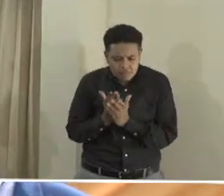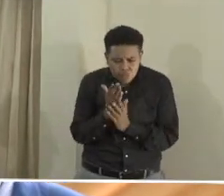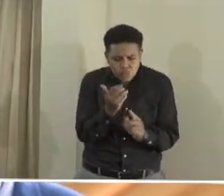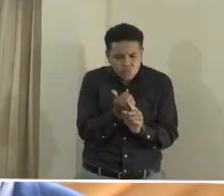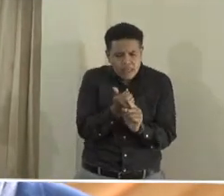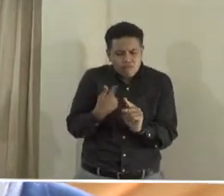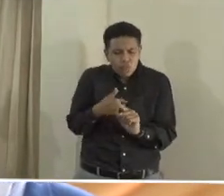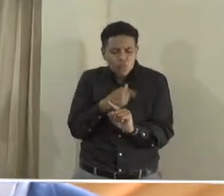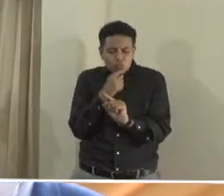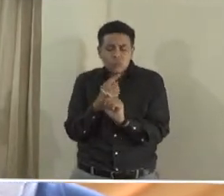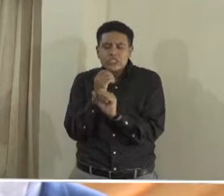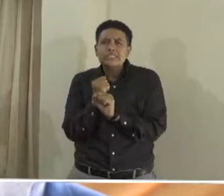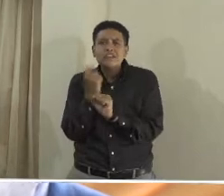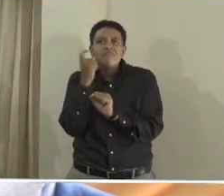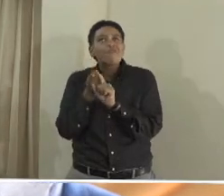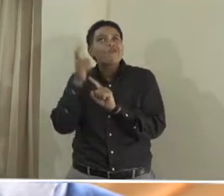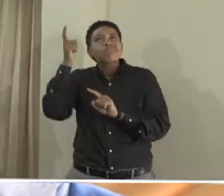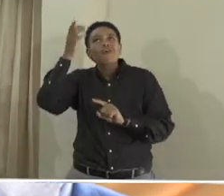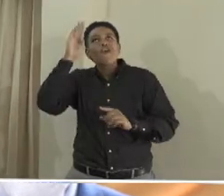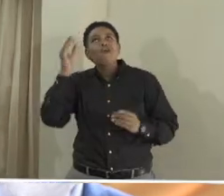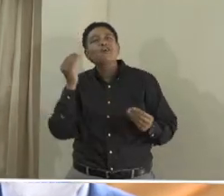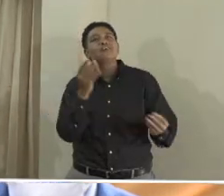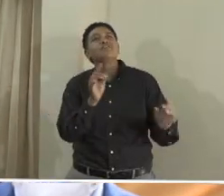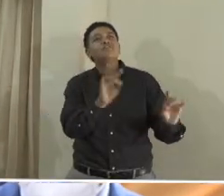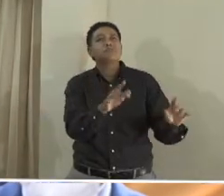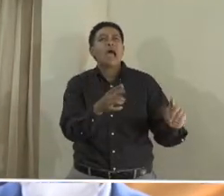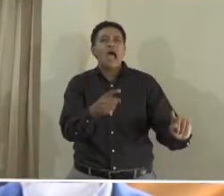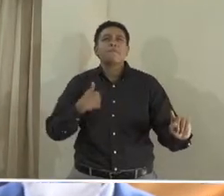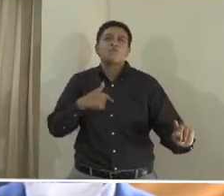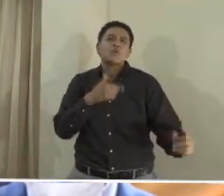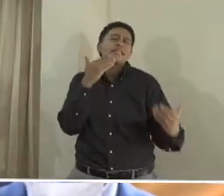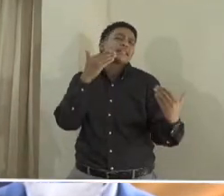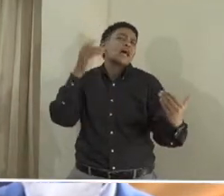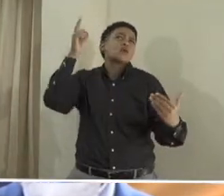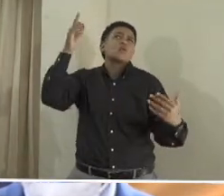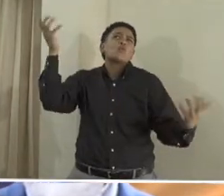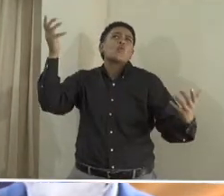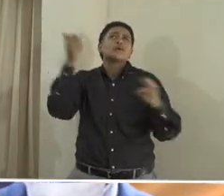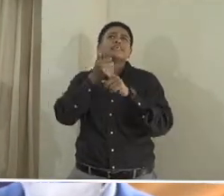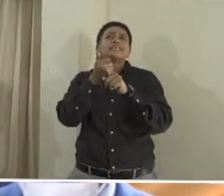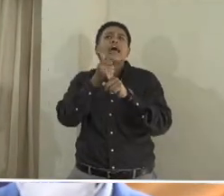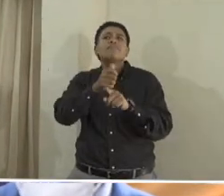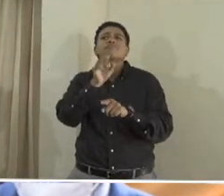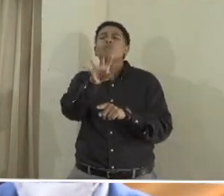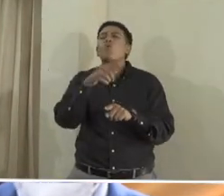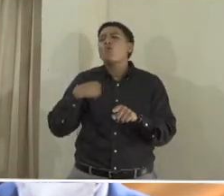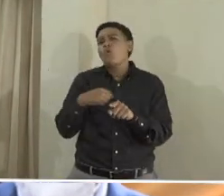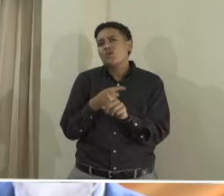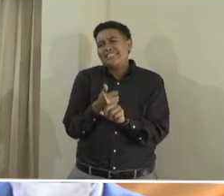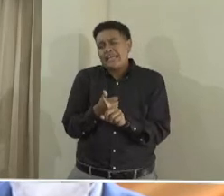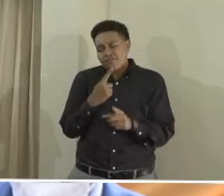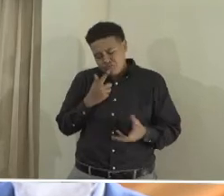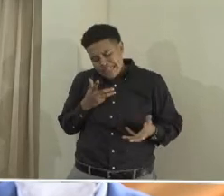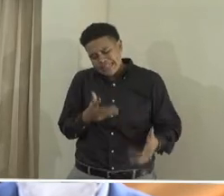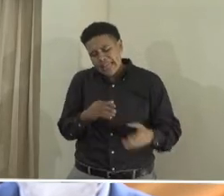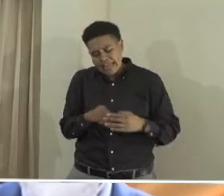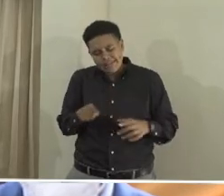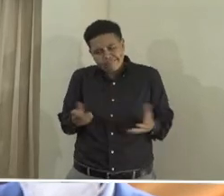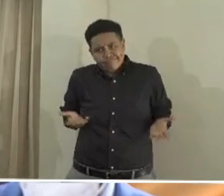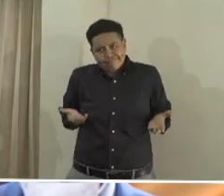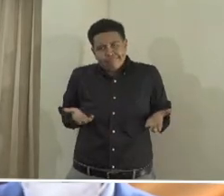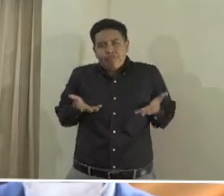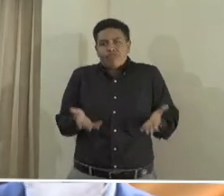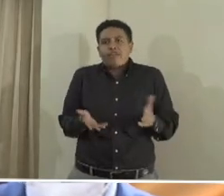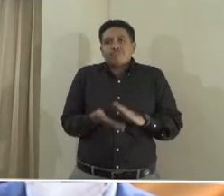have received from you, Lord. We thank you that you have caused us to be here in this